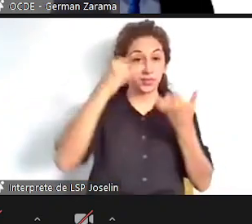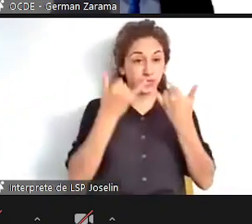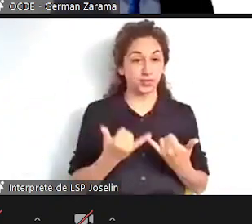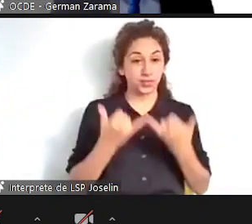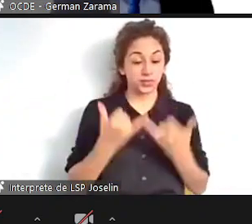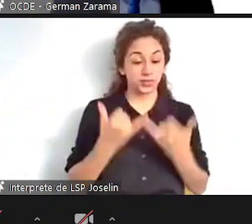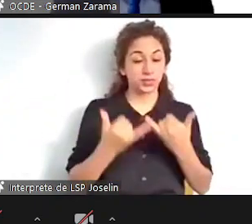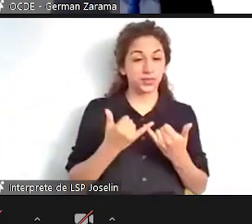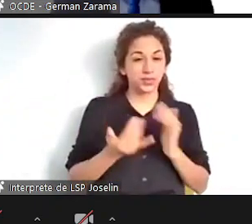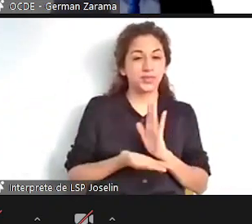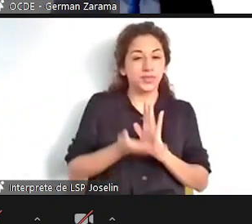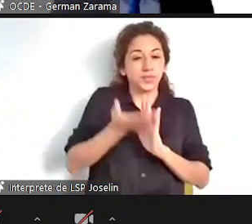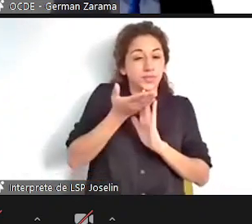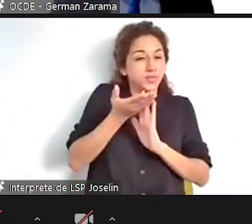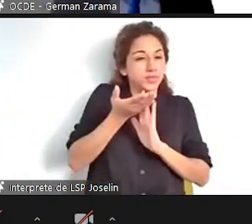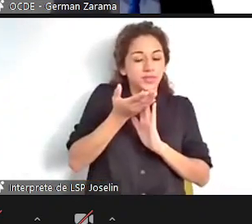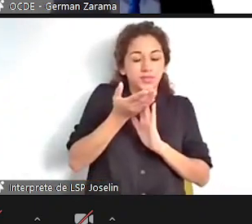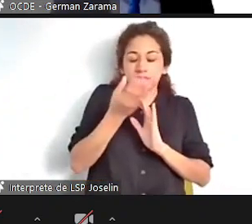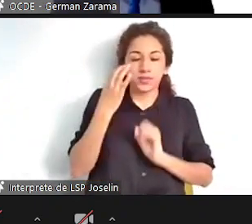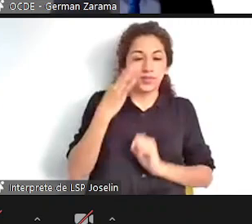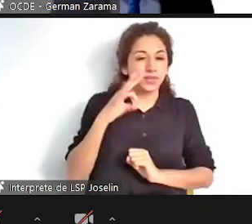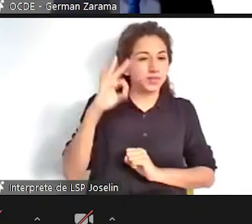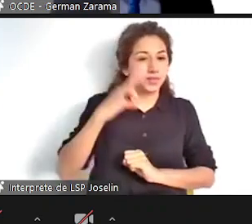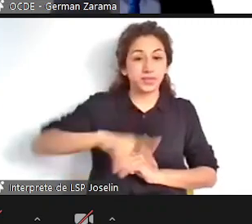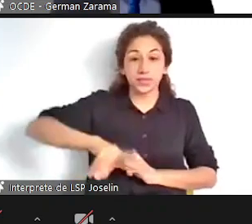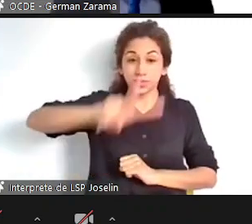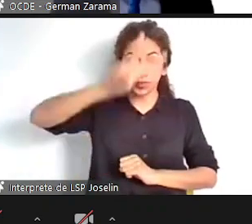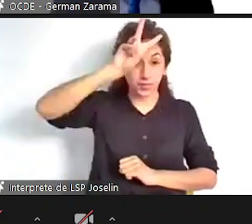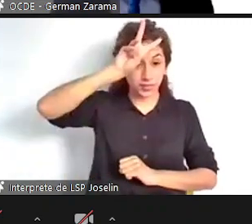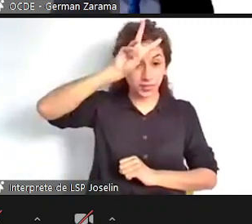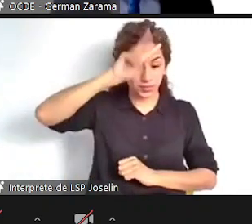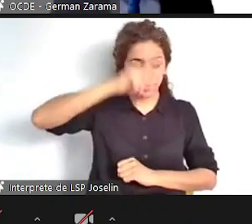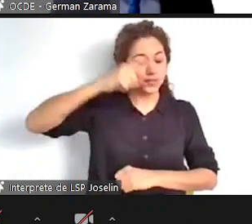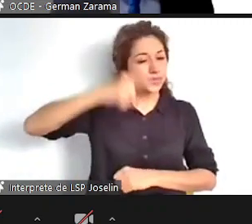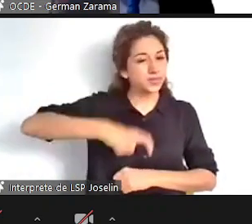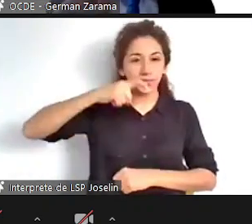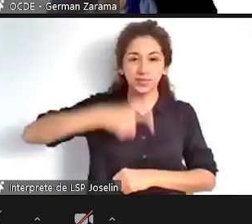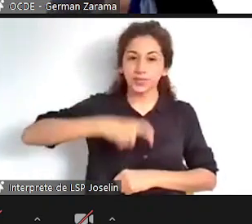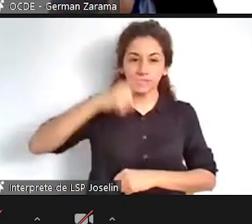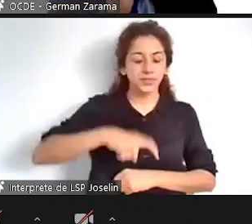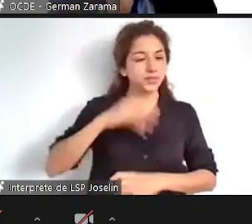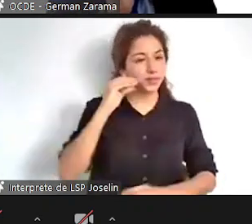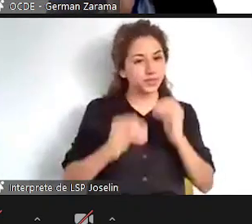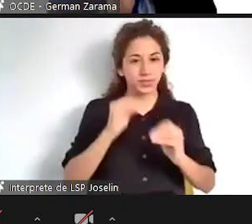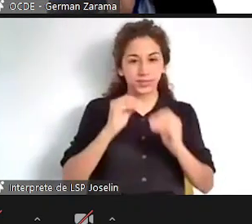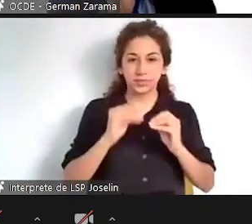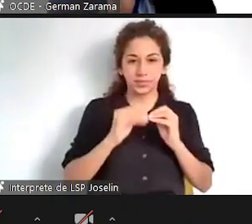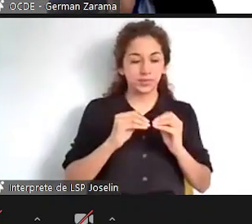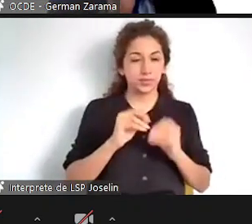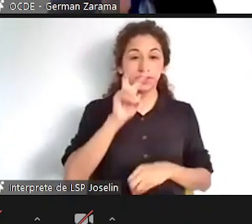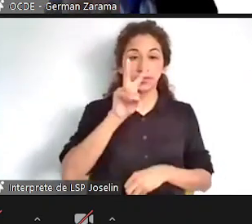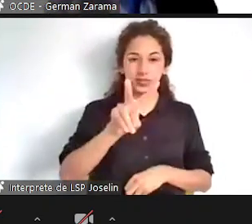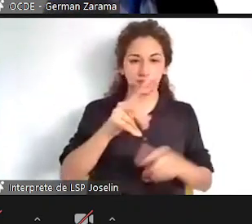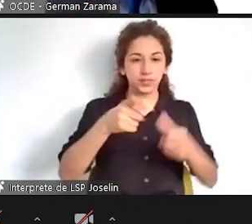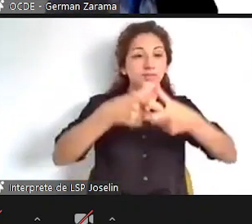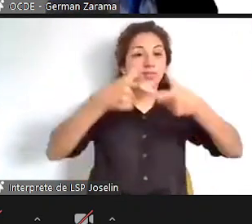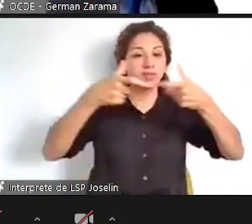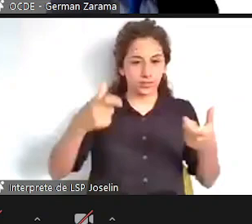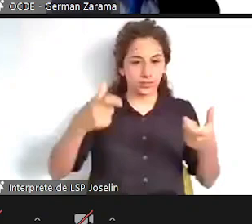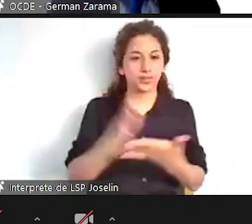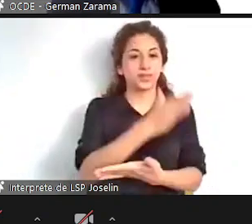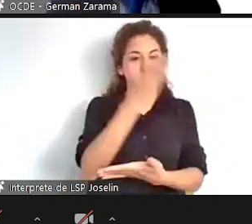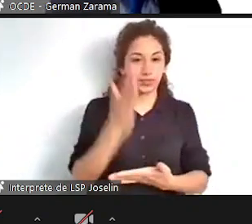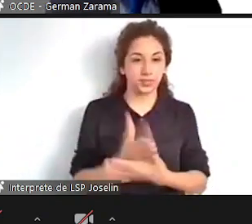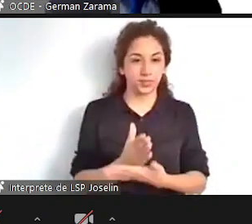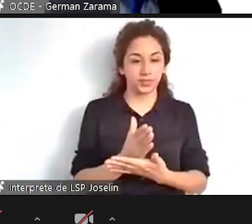have in the country today more than ever peru needs solving two